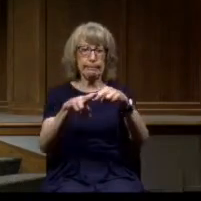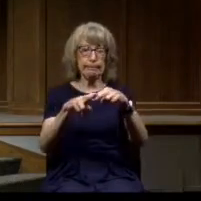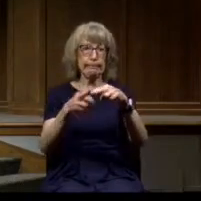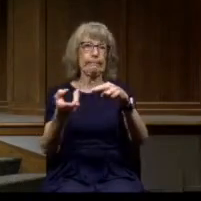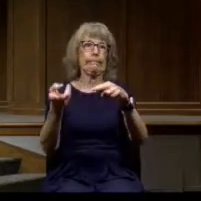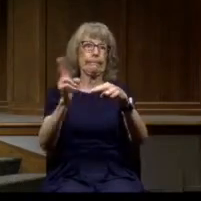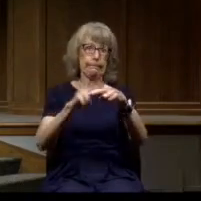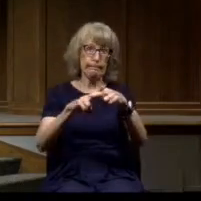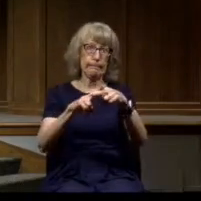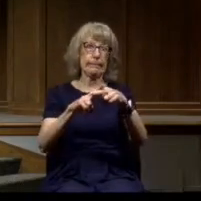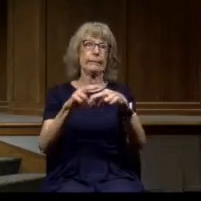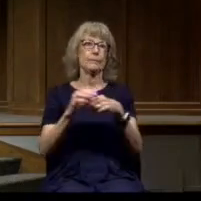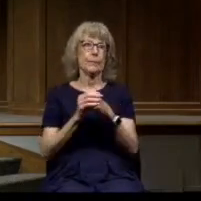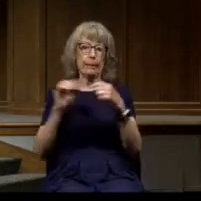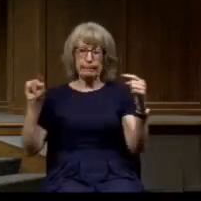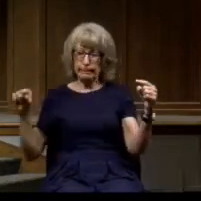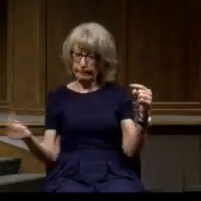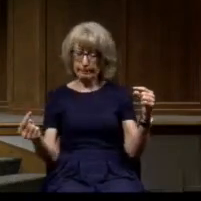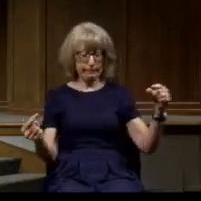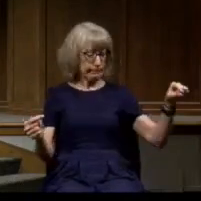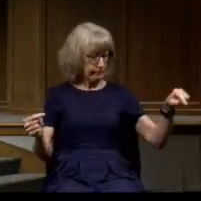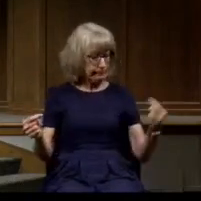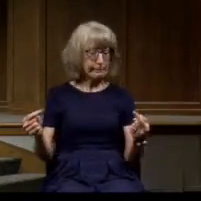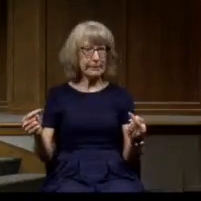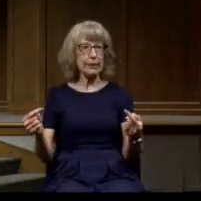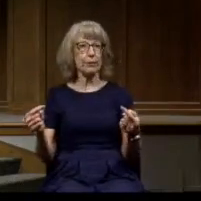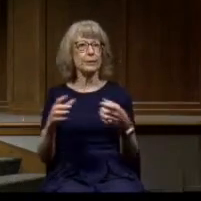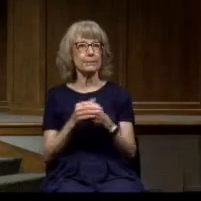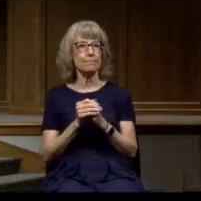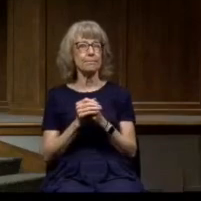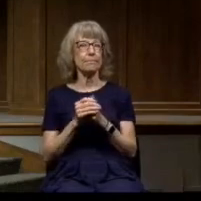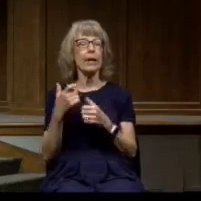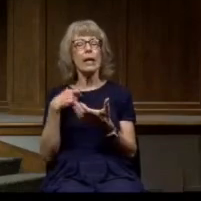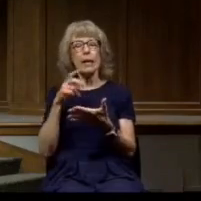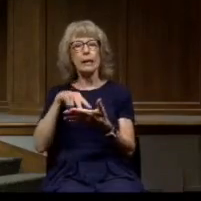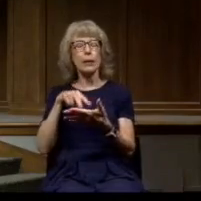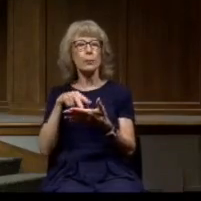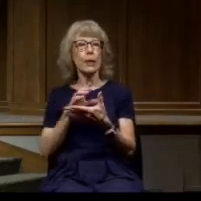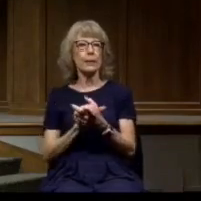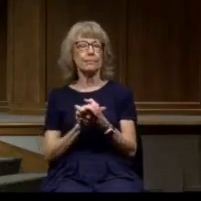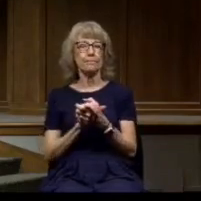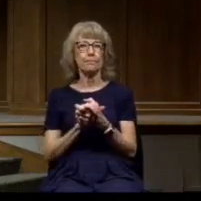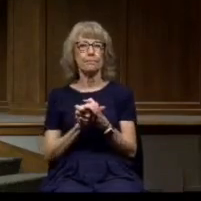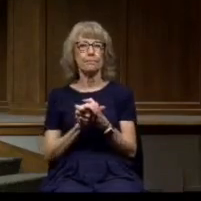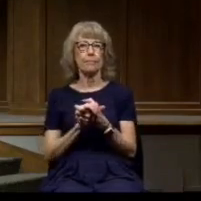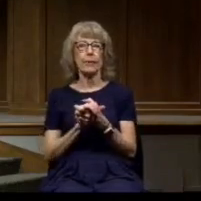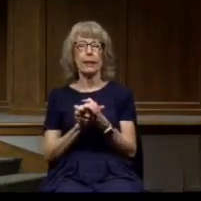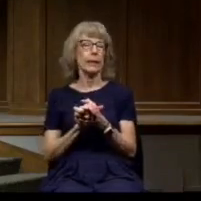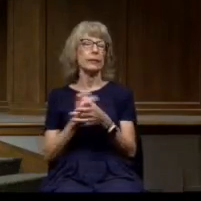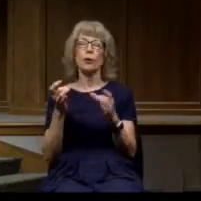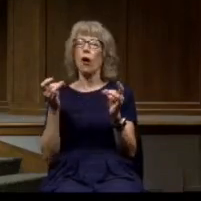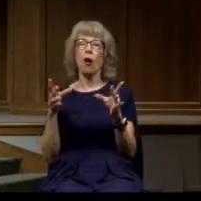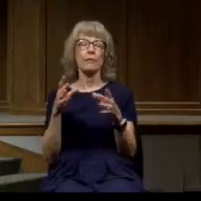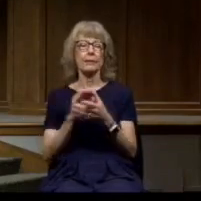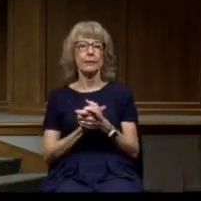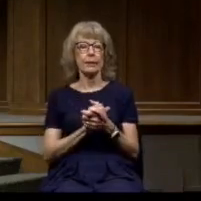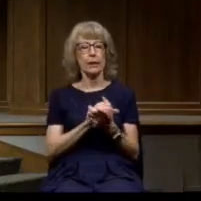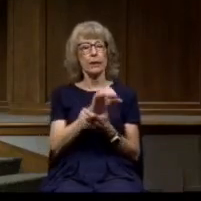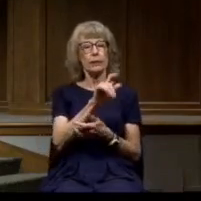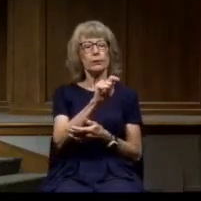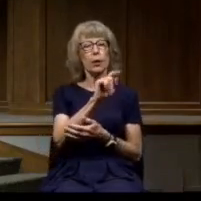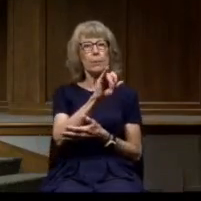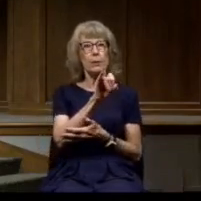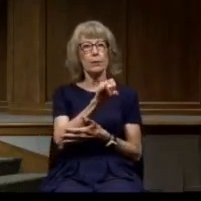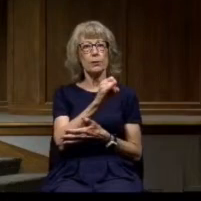other is crazy. In fact, years ago, I've read some statements they said to each other. It's nasty stuff. Jefferson wins